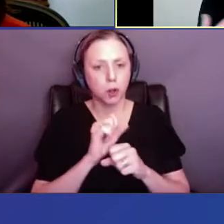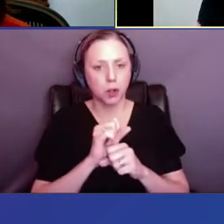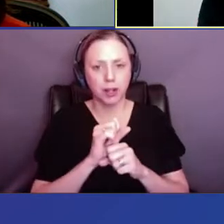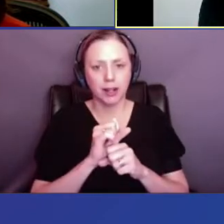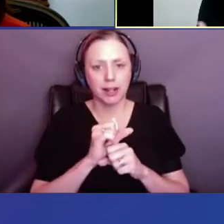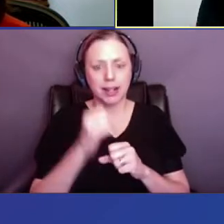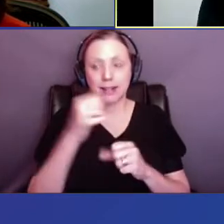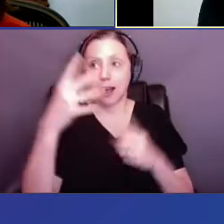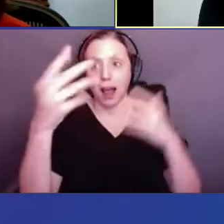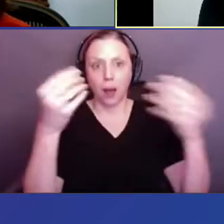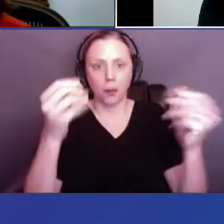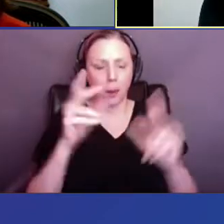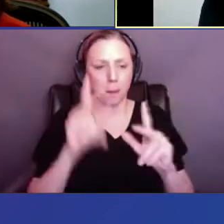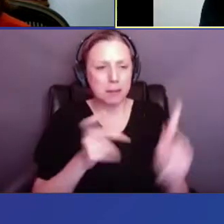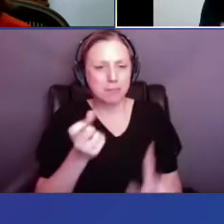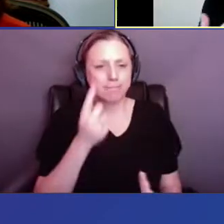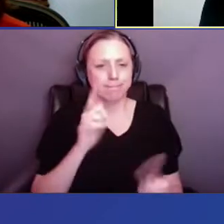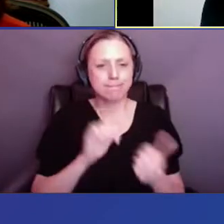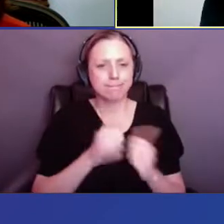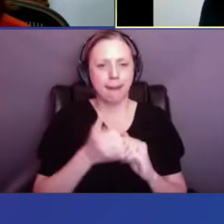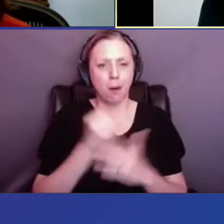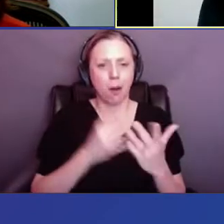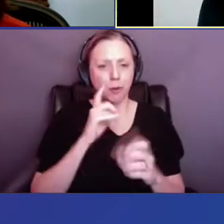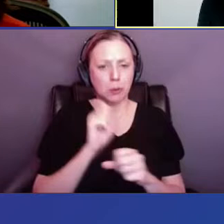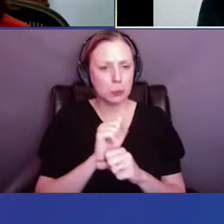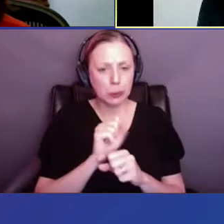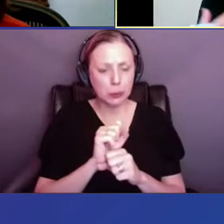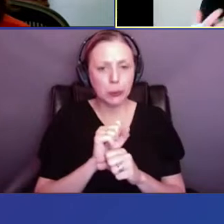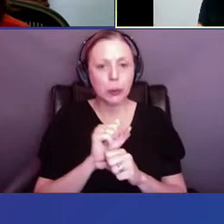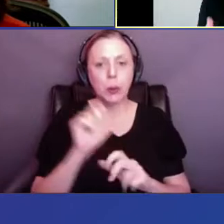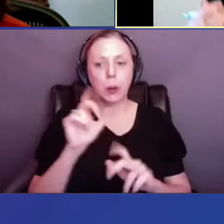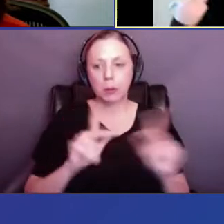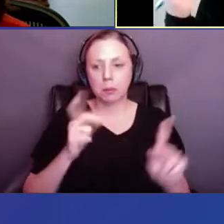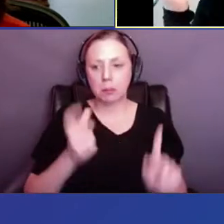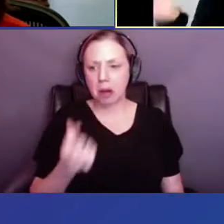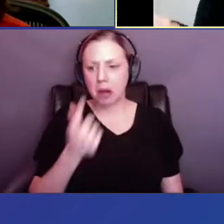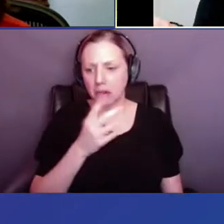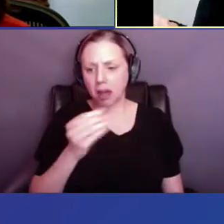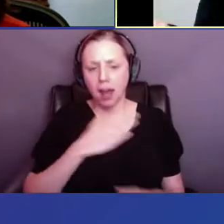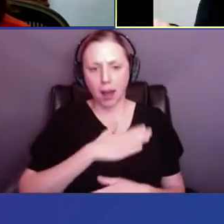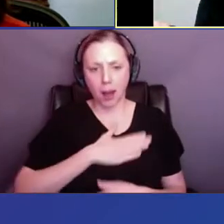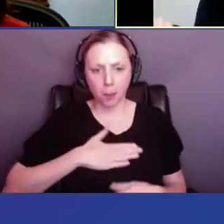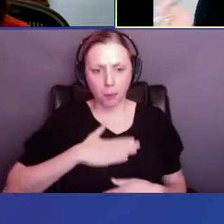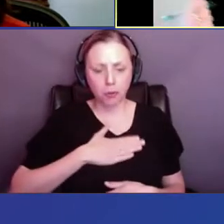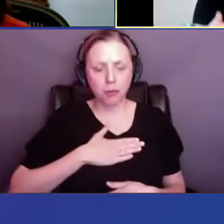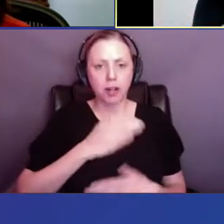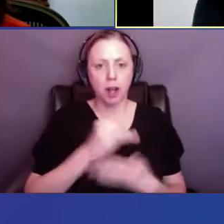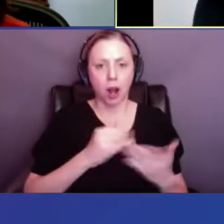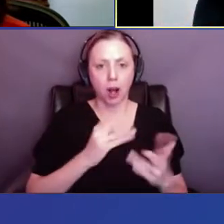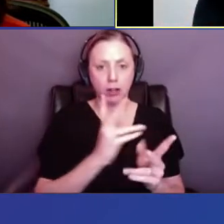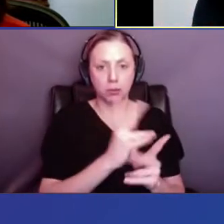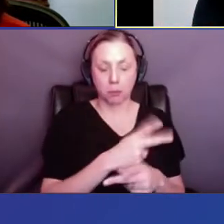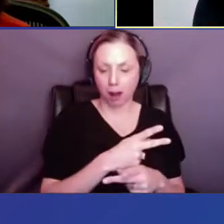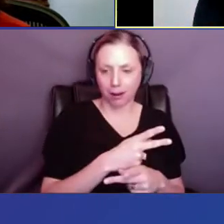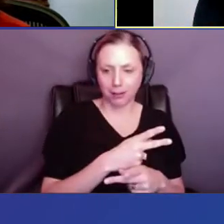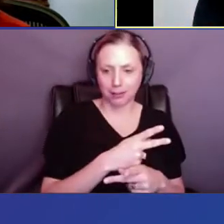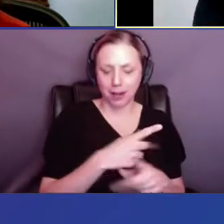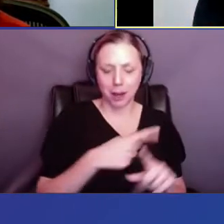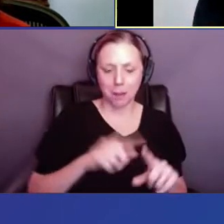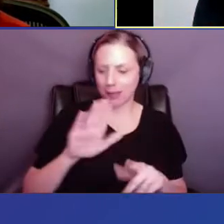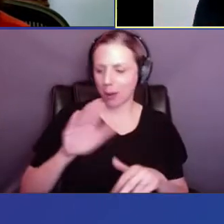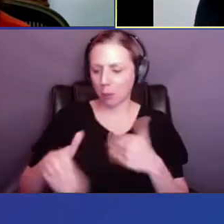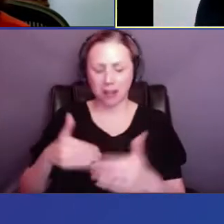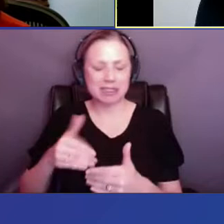out there. People don't understand how they work, right? Folks understand and appreciate artist product, but not their